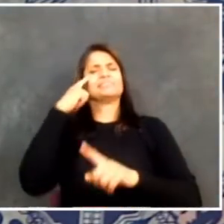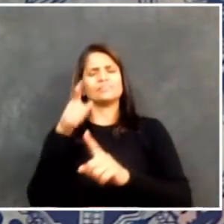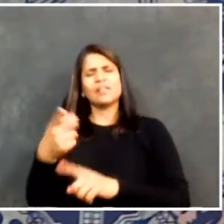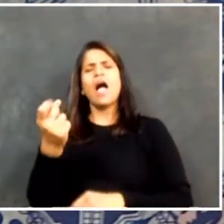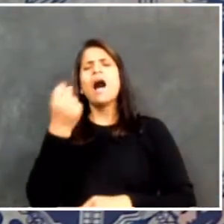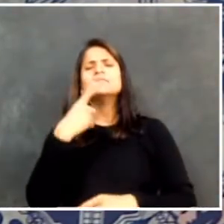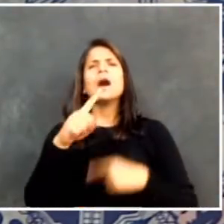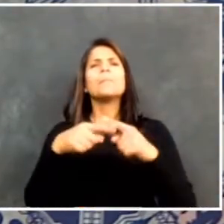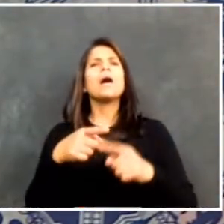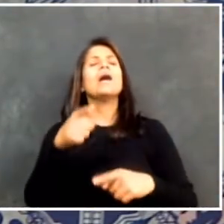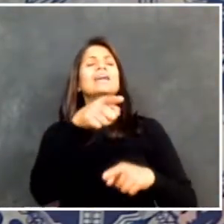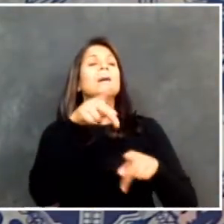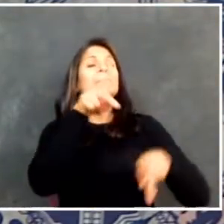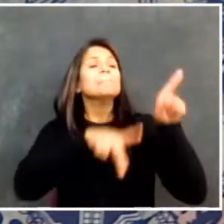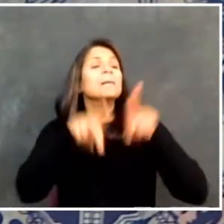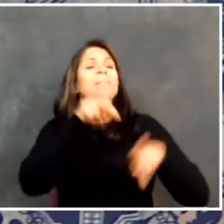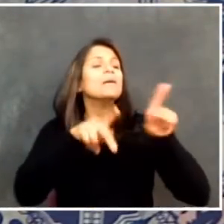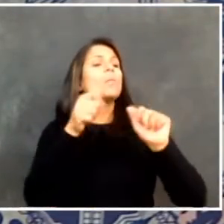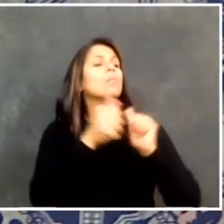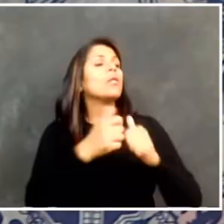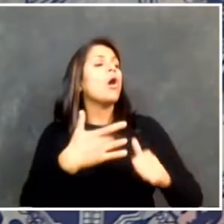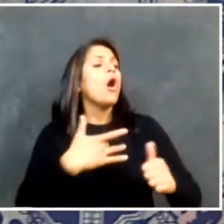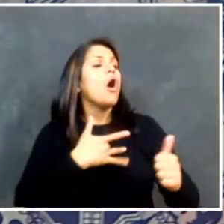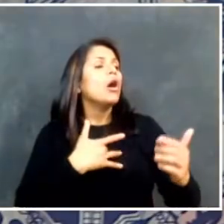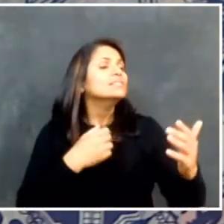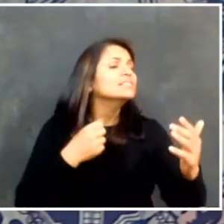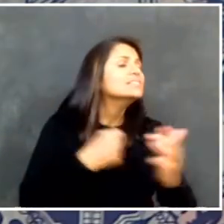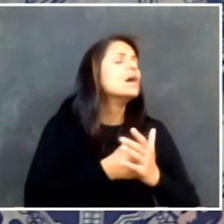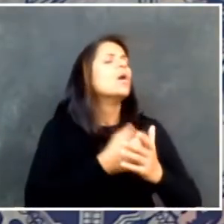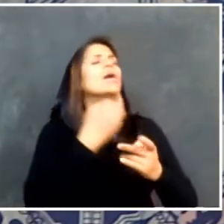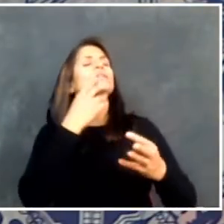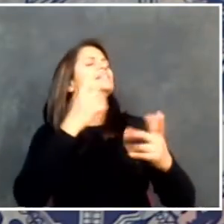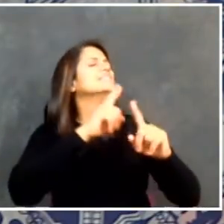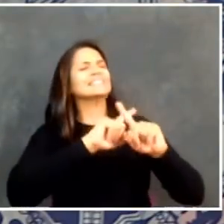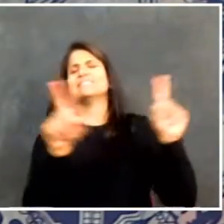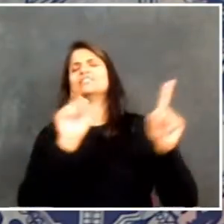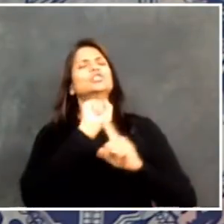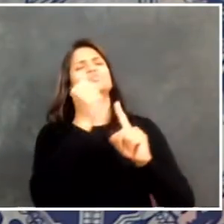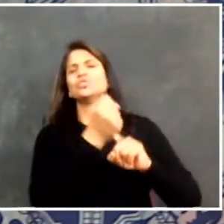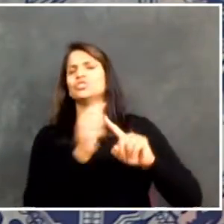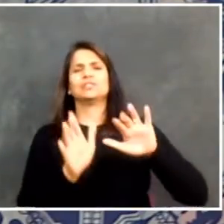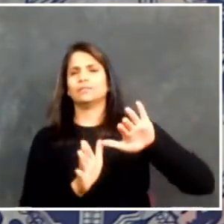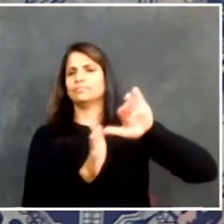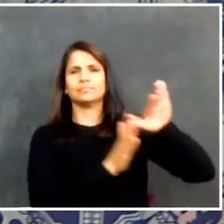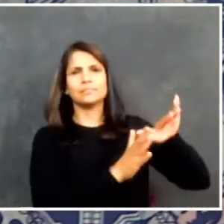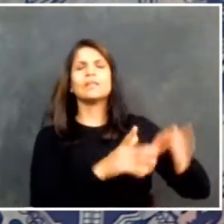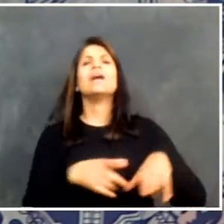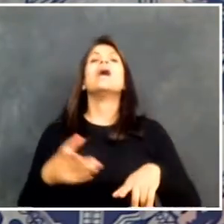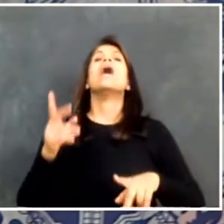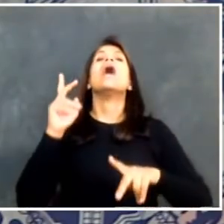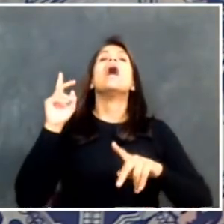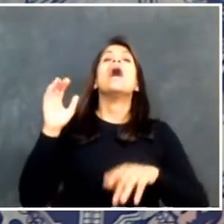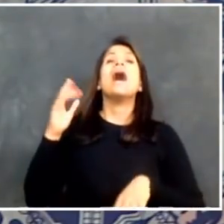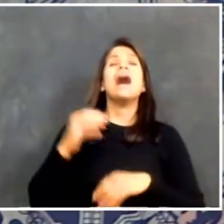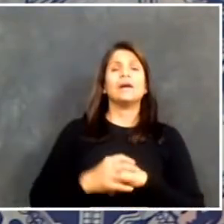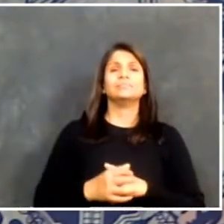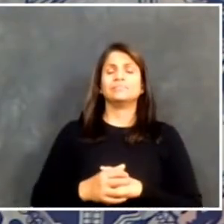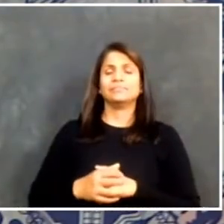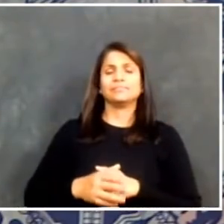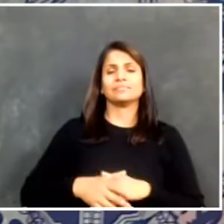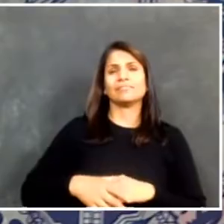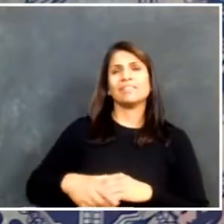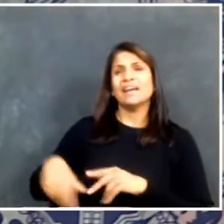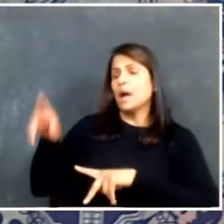and health challenges. And the doctors can talk about that. But we will certainly keep analyzing exactly what